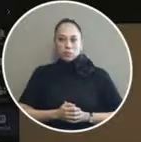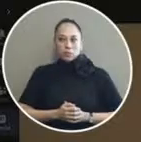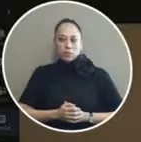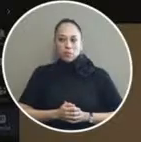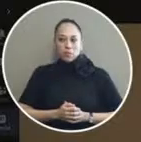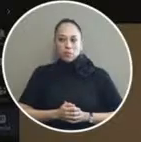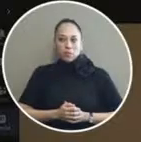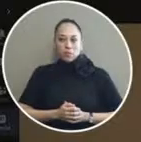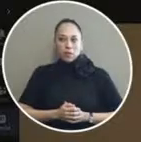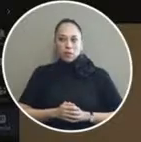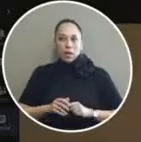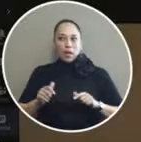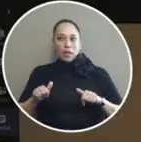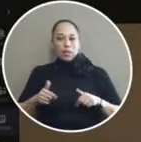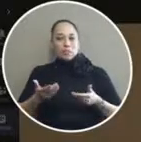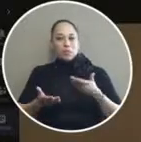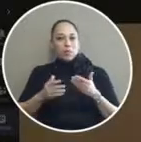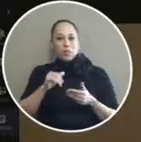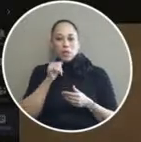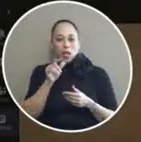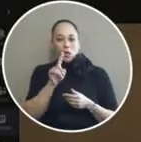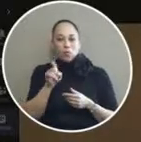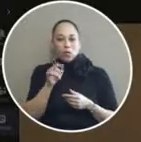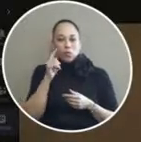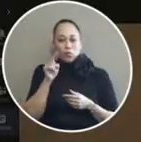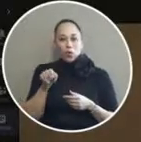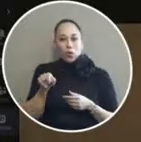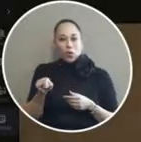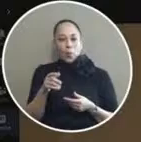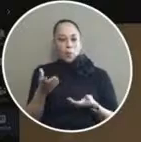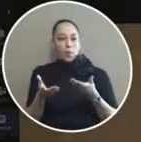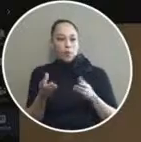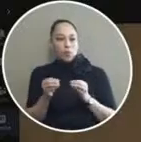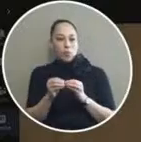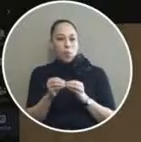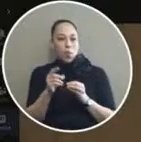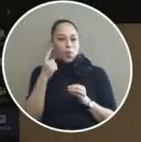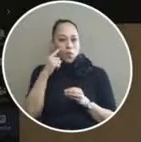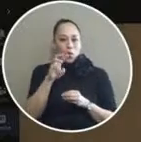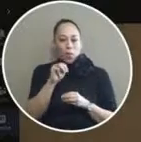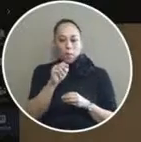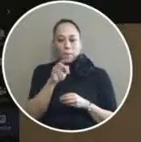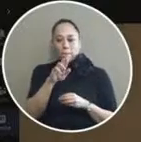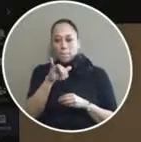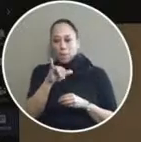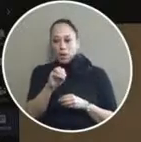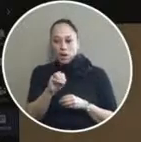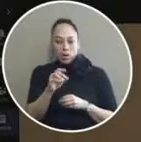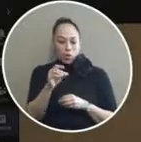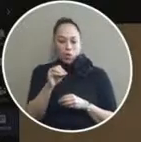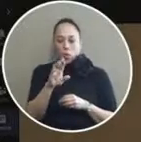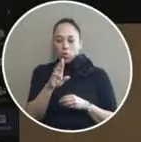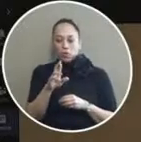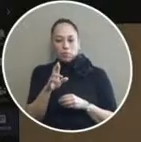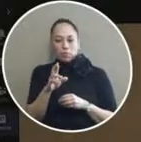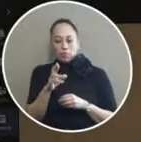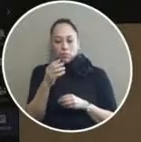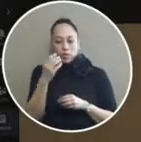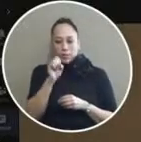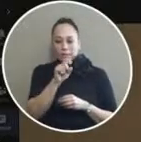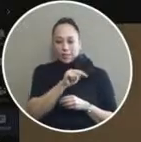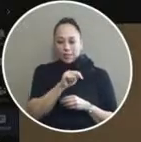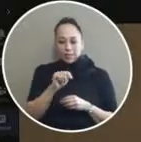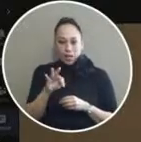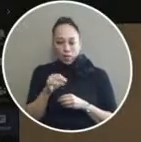This is probably not a question for you, Dr. Ocaranza. It's probably more for Mario, for staff. I appreciate everything you're doing,